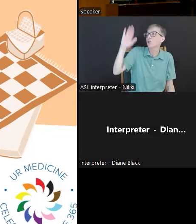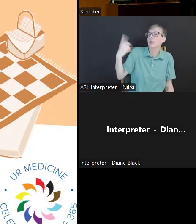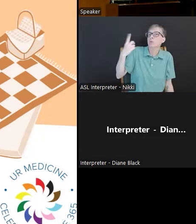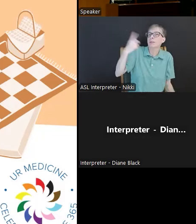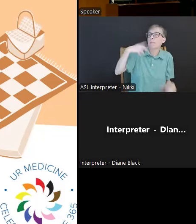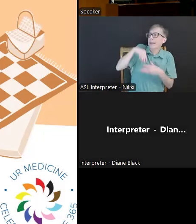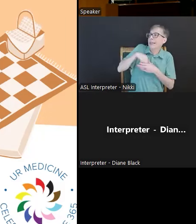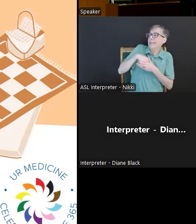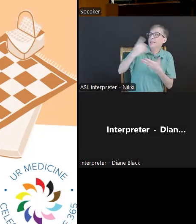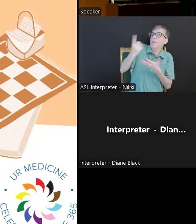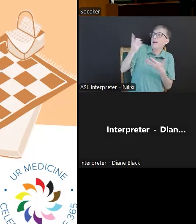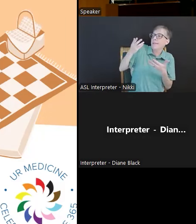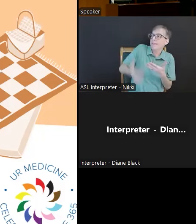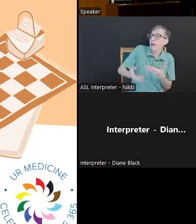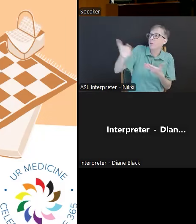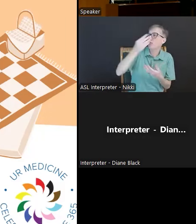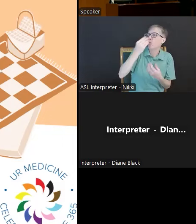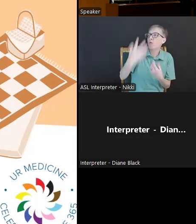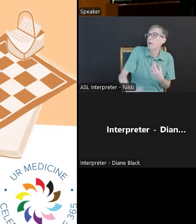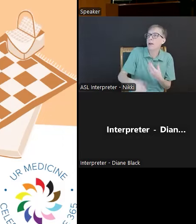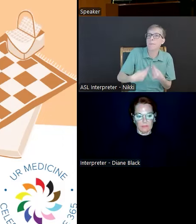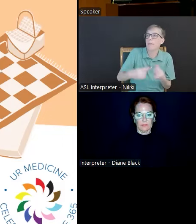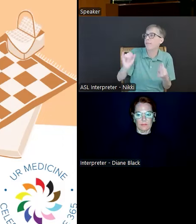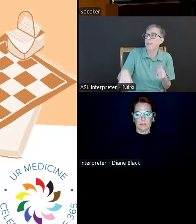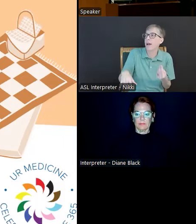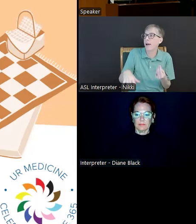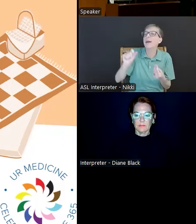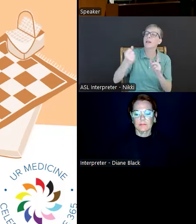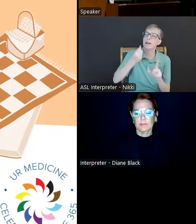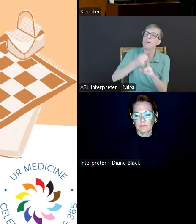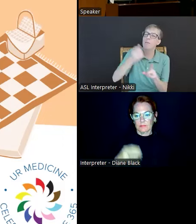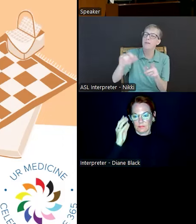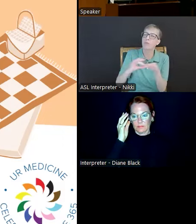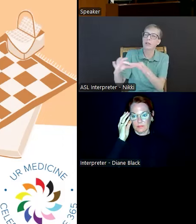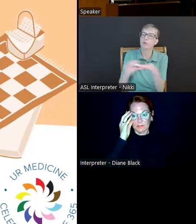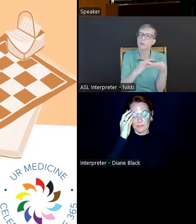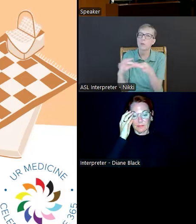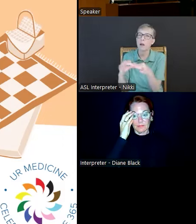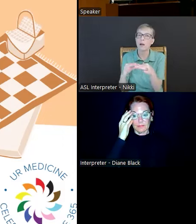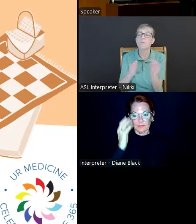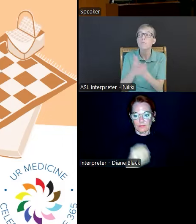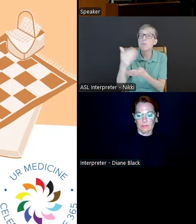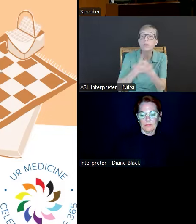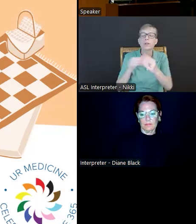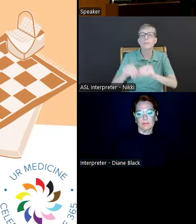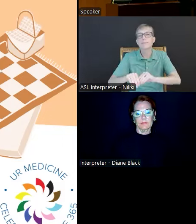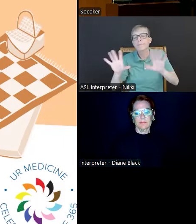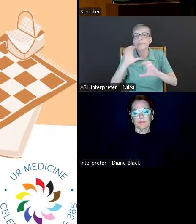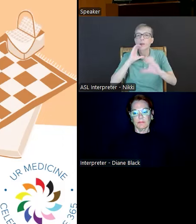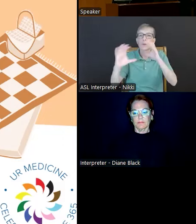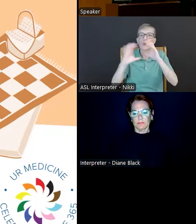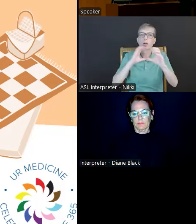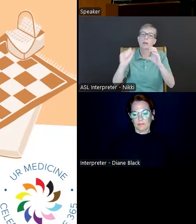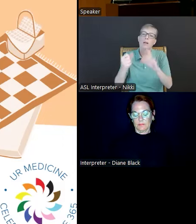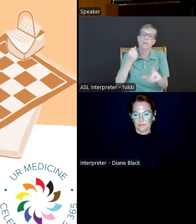me. And it could impact that relationship. So those small pieces of transparency can make all the difference. So when I work